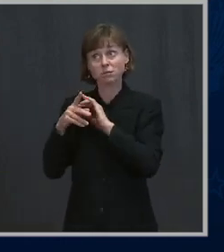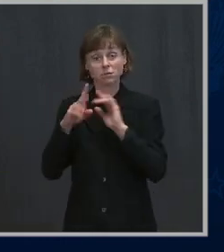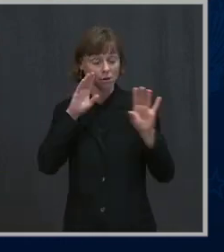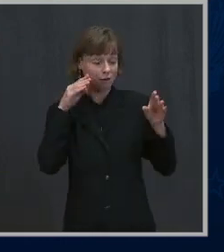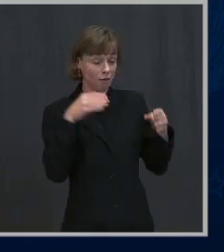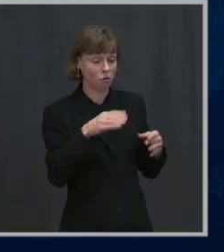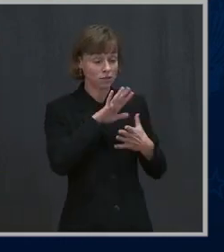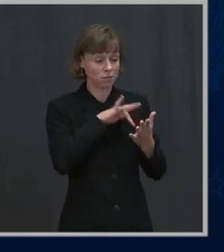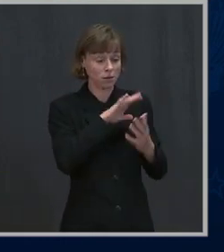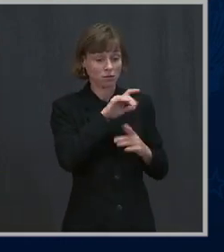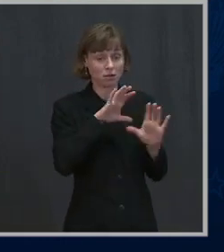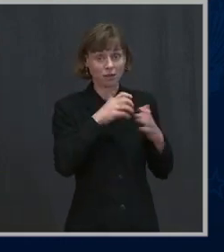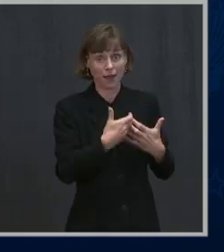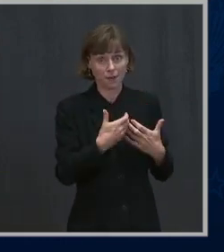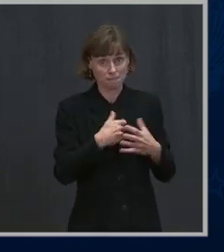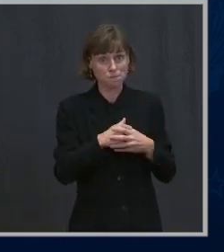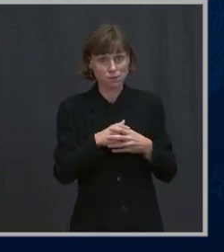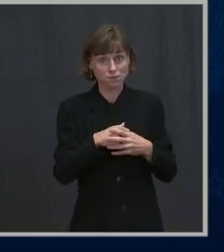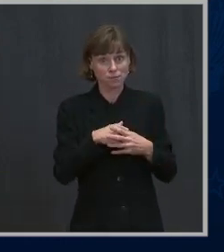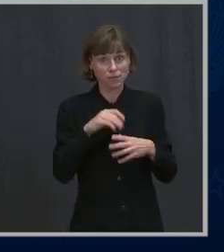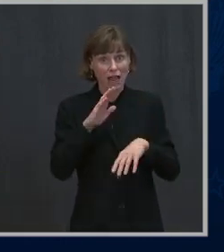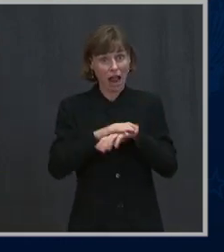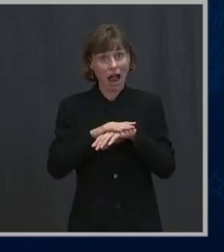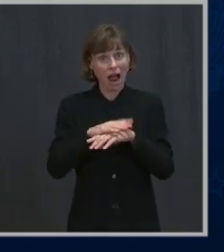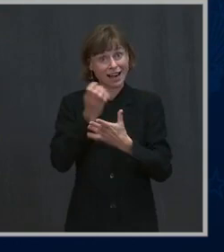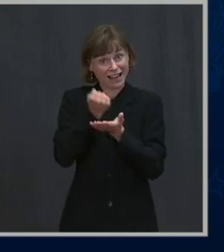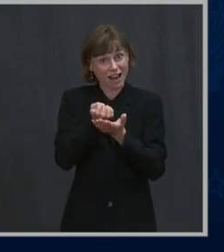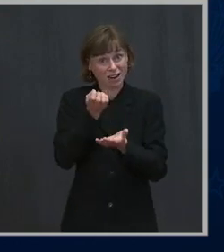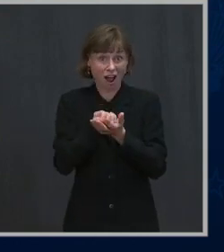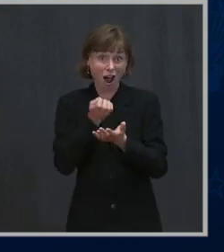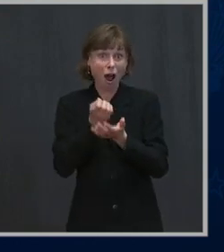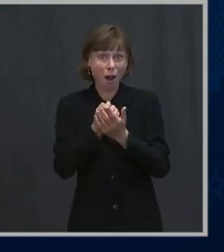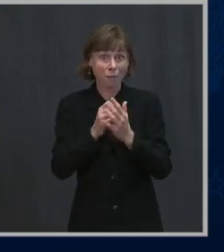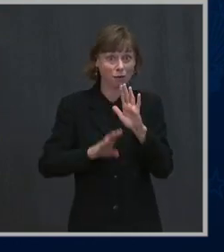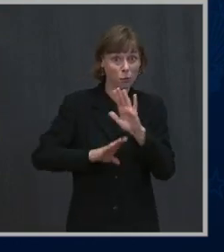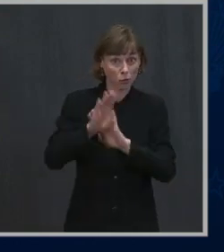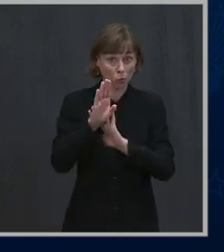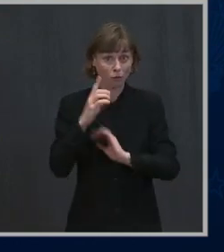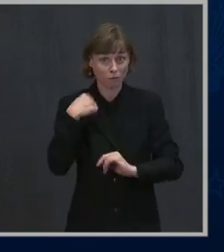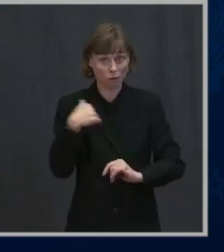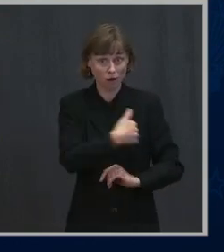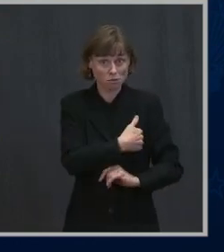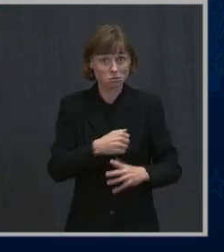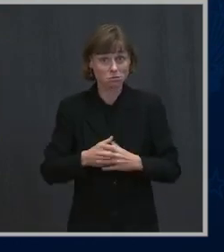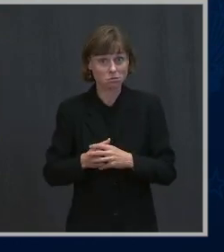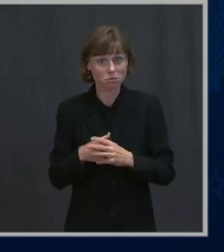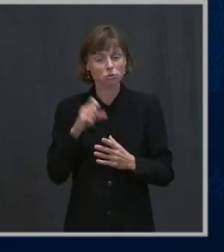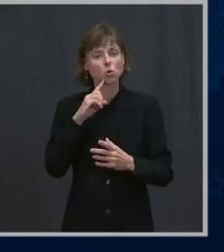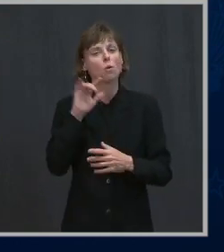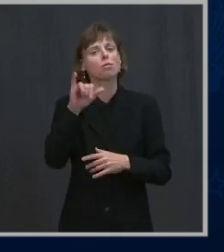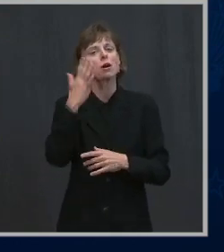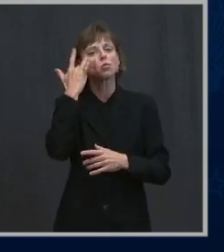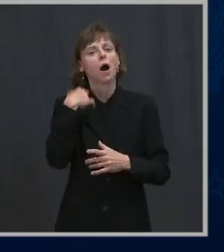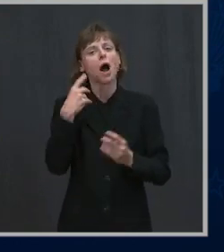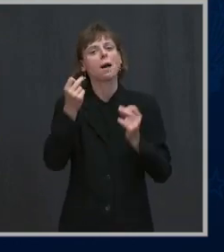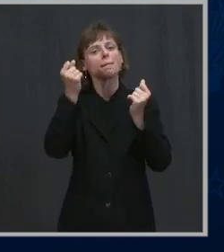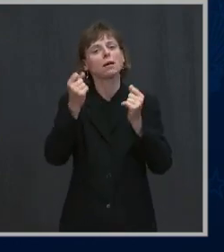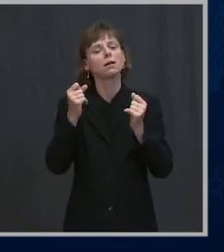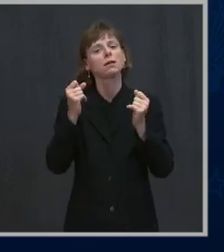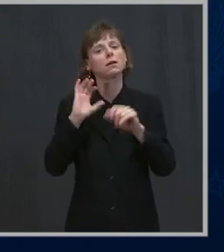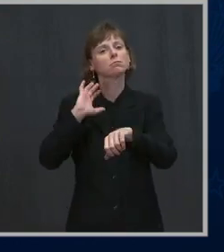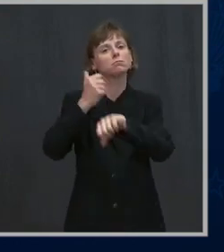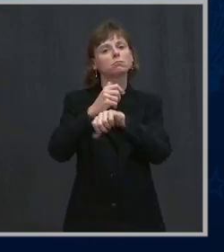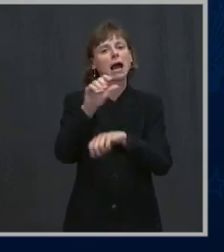domestic economic economic renewal and that's why i immediately put forth the american rescue